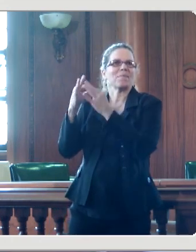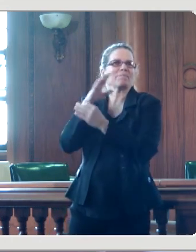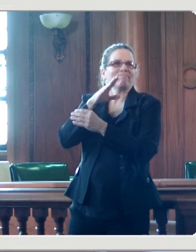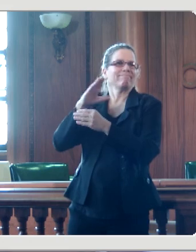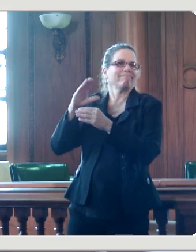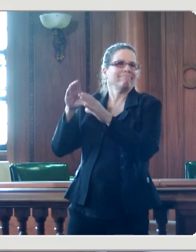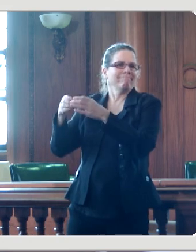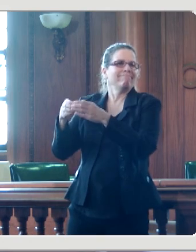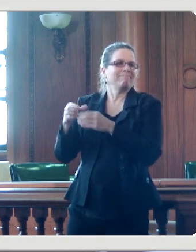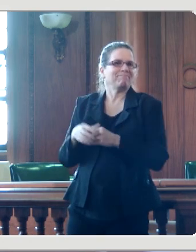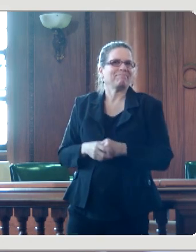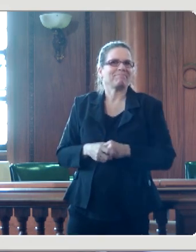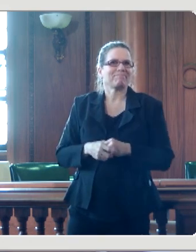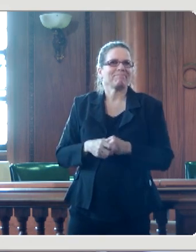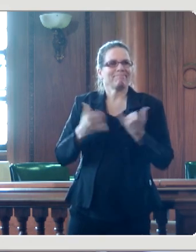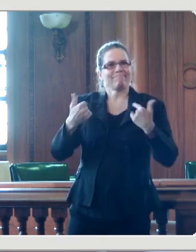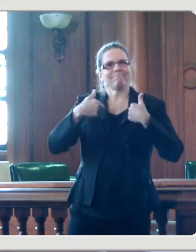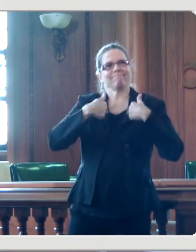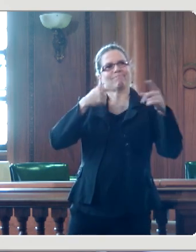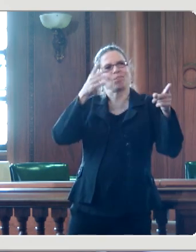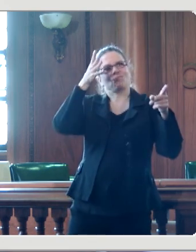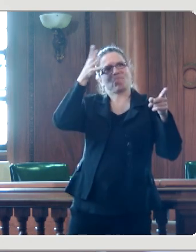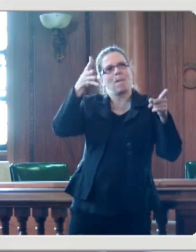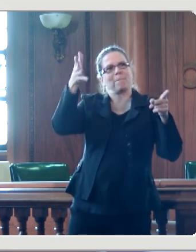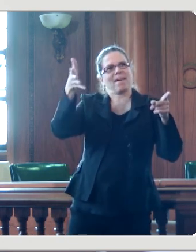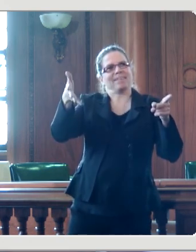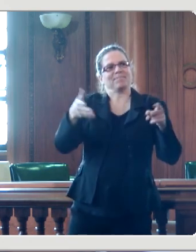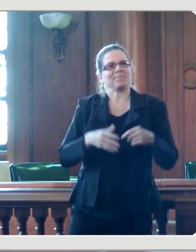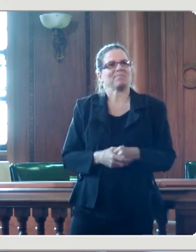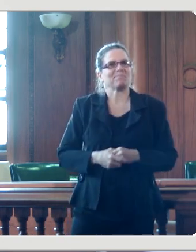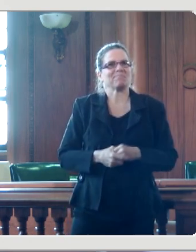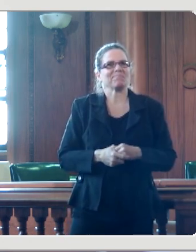but healthy and everything is good.